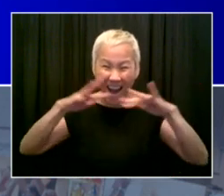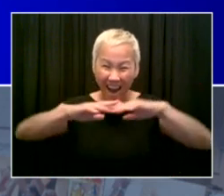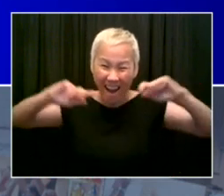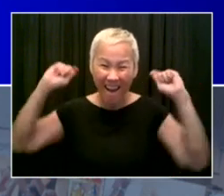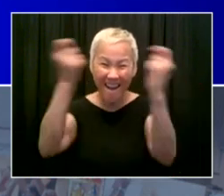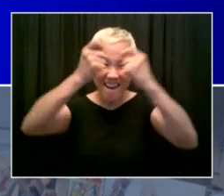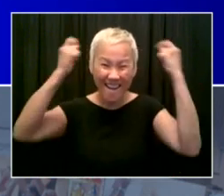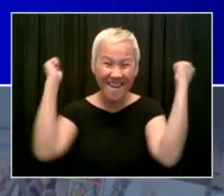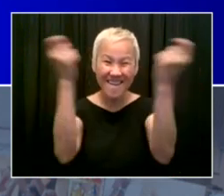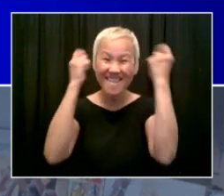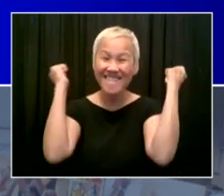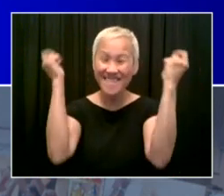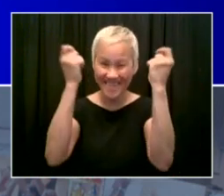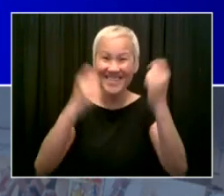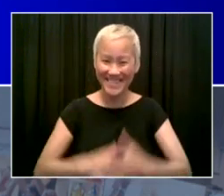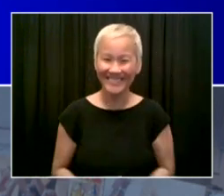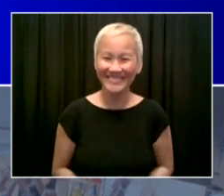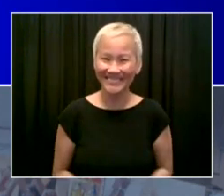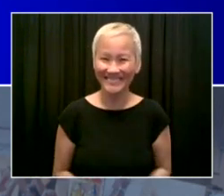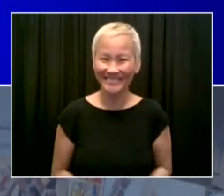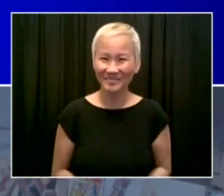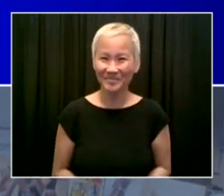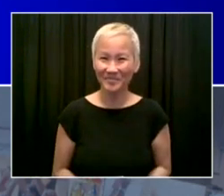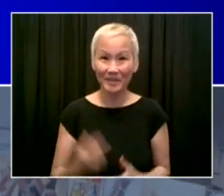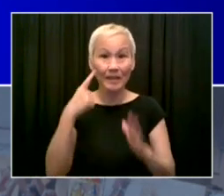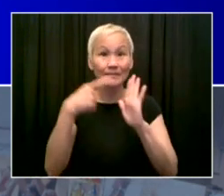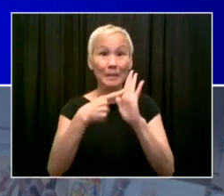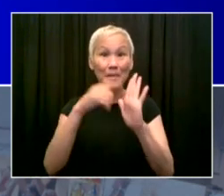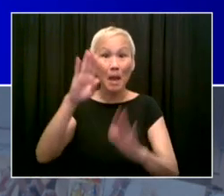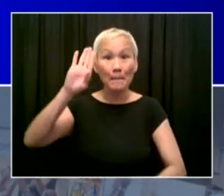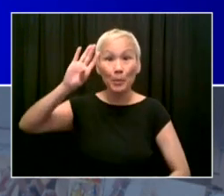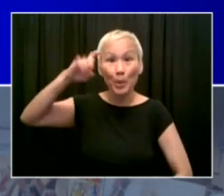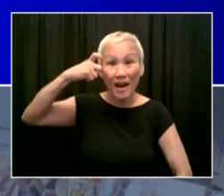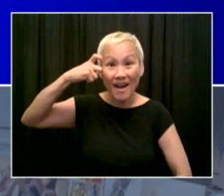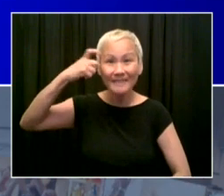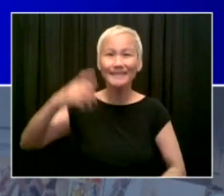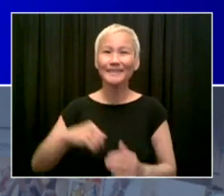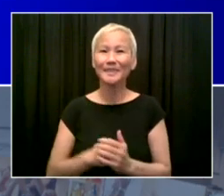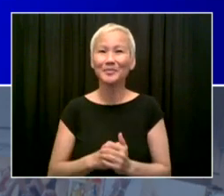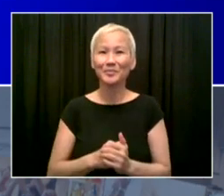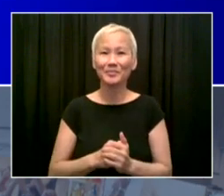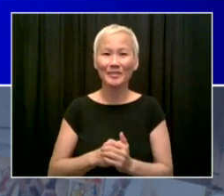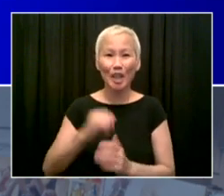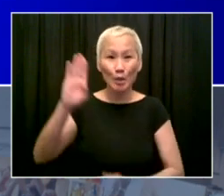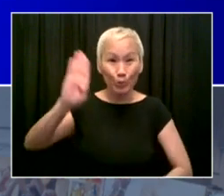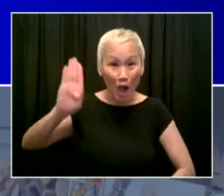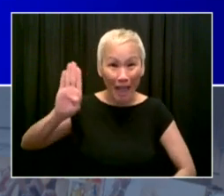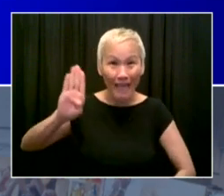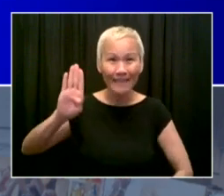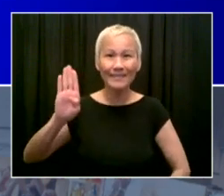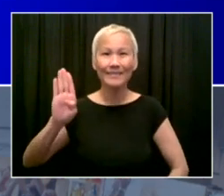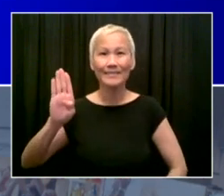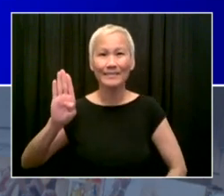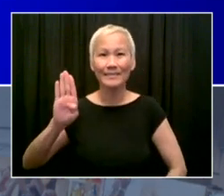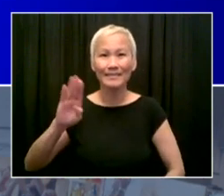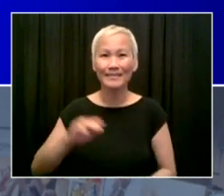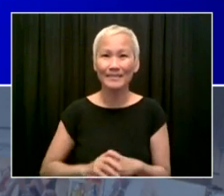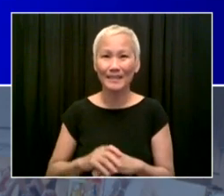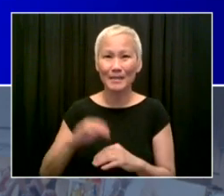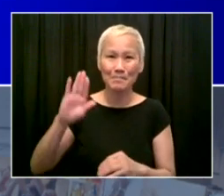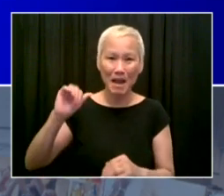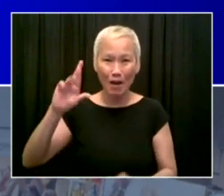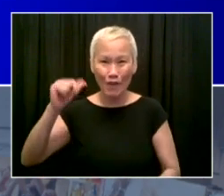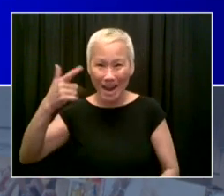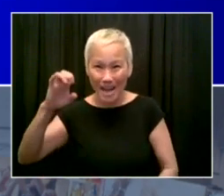Avenue and up in the Bronx, Bay Ridge, Bensonhurst in Brooklyn, Greenwich Village. People came out to celebrate